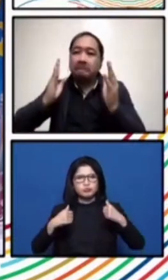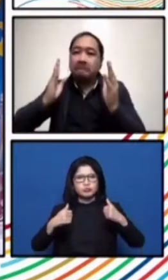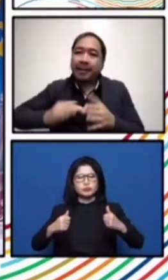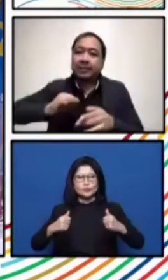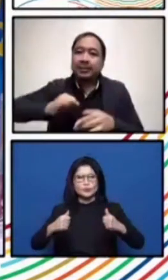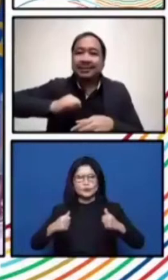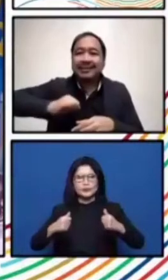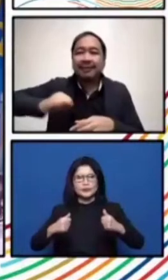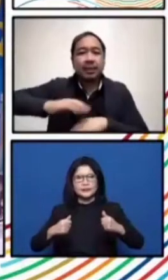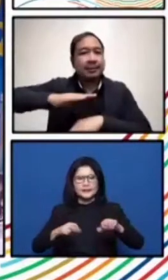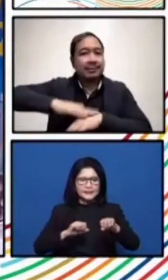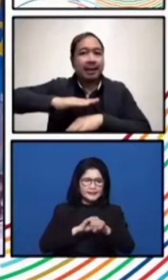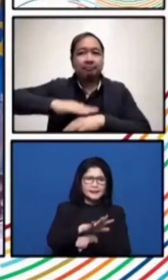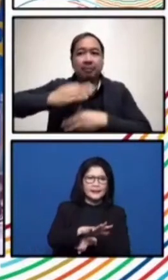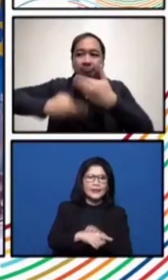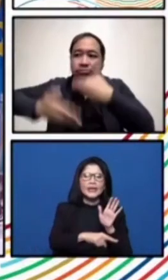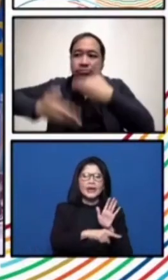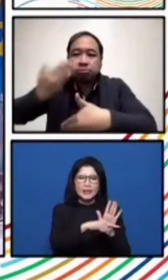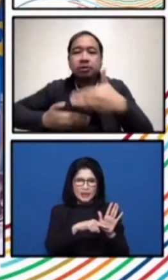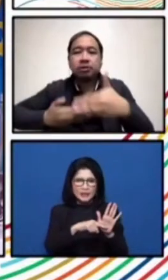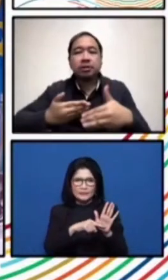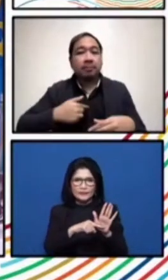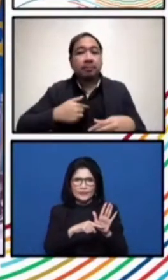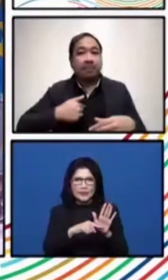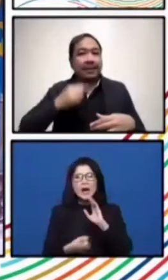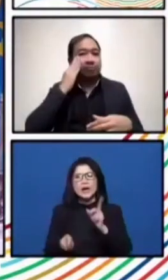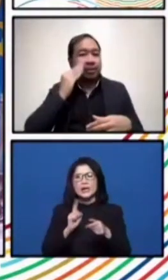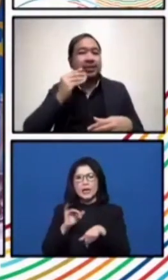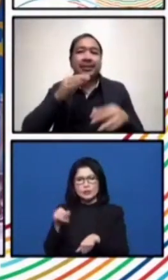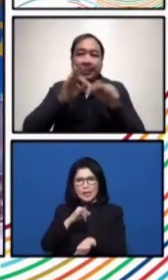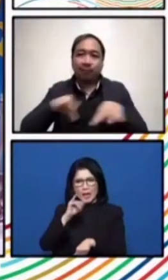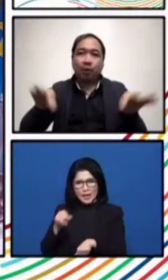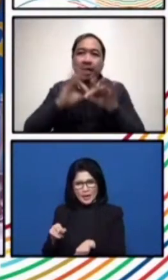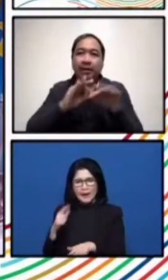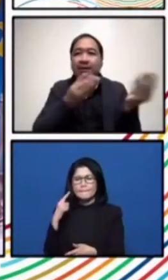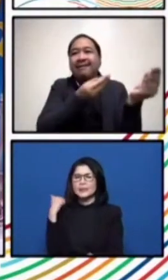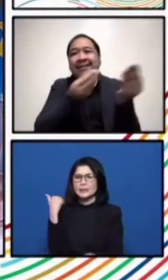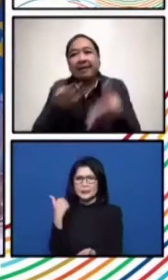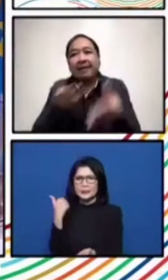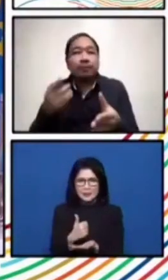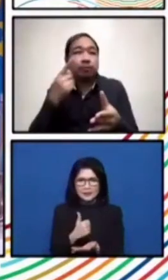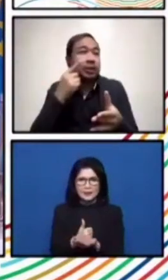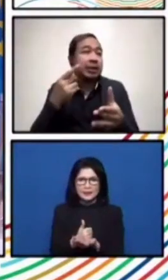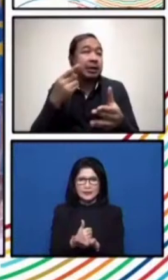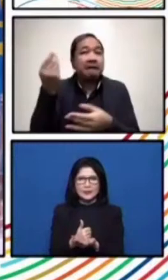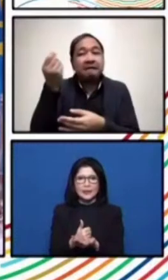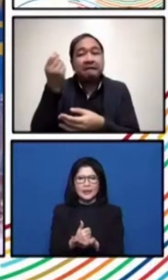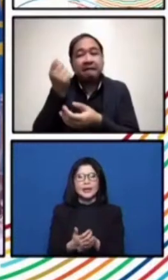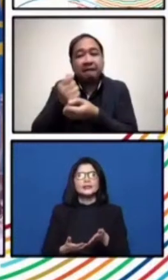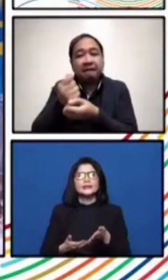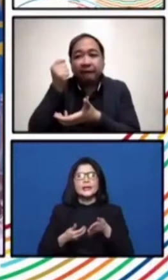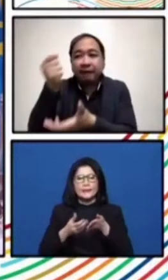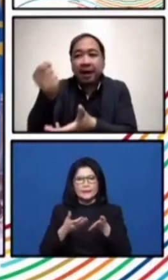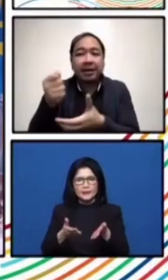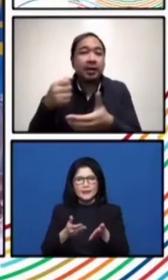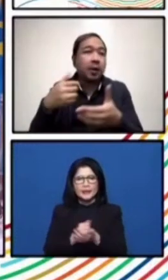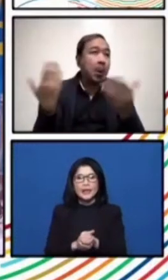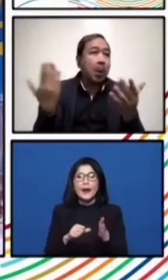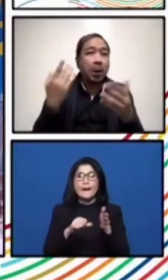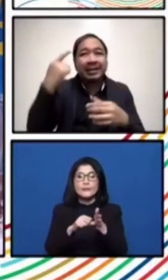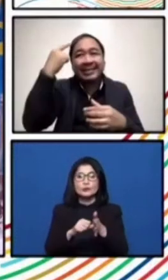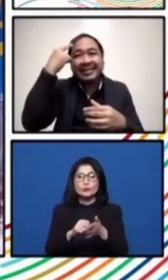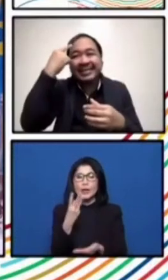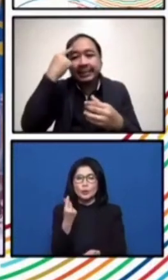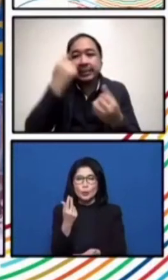my experience it's very important that we deliver whether it's a fund or psychological report uh approach or